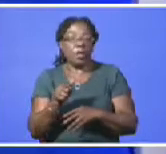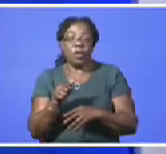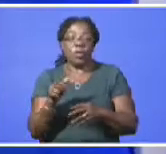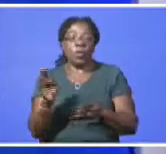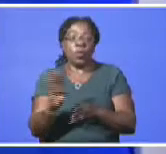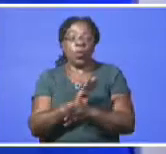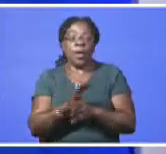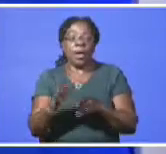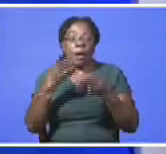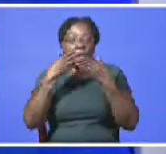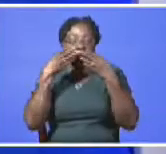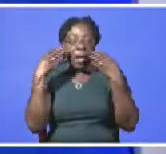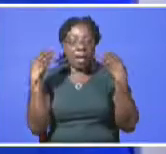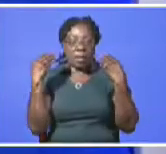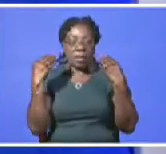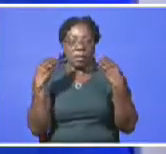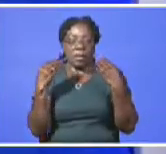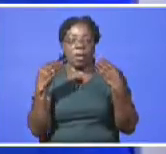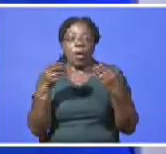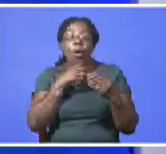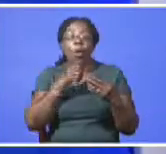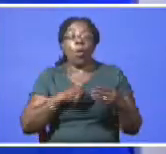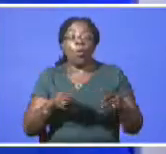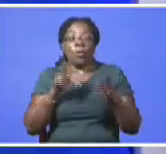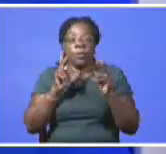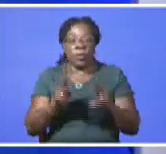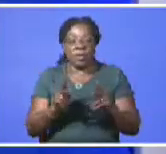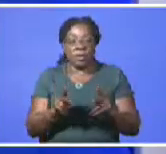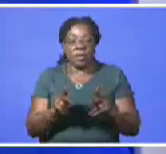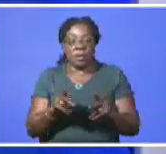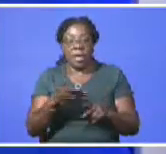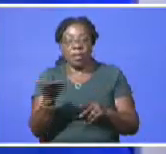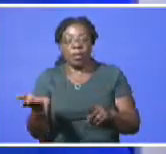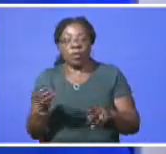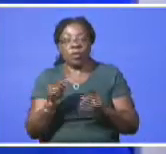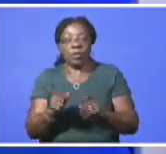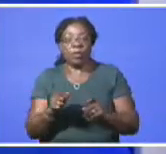accompanying minors traveling alone, elderly passengers, or those with restricted mobility.